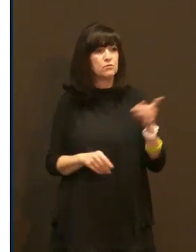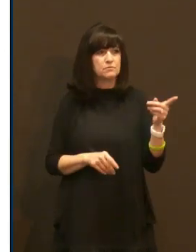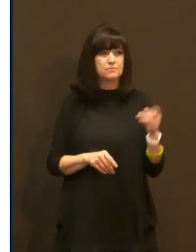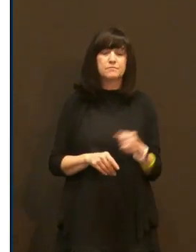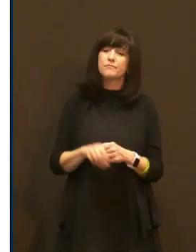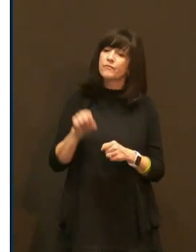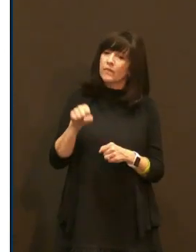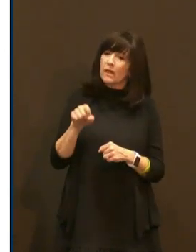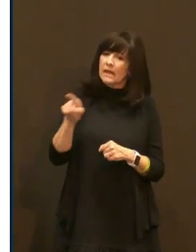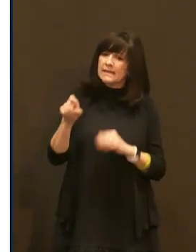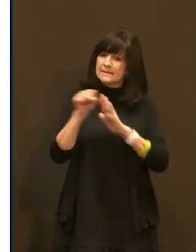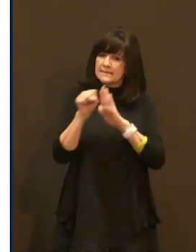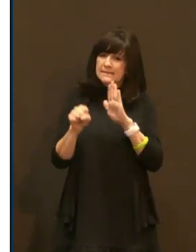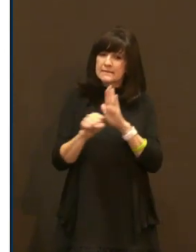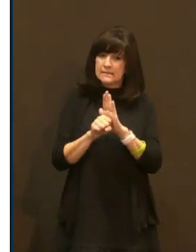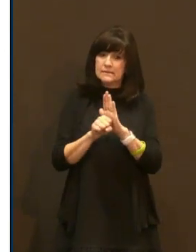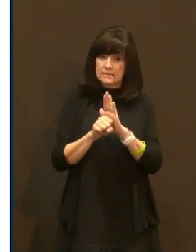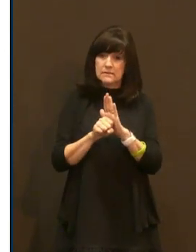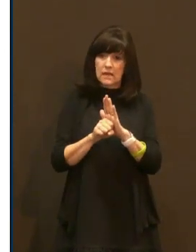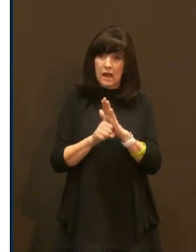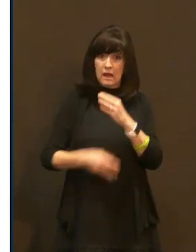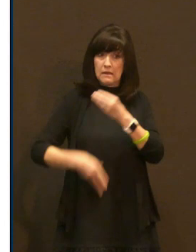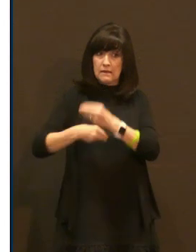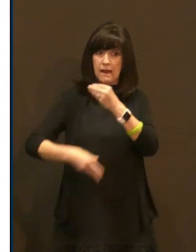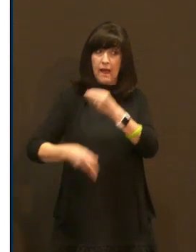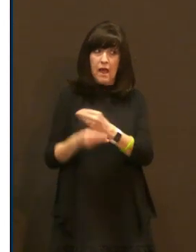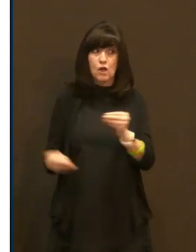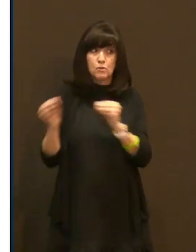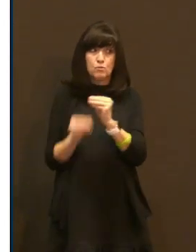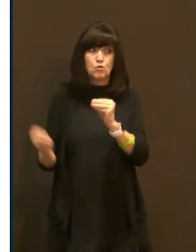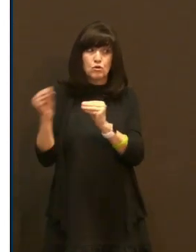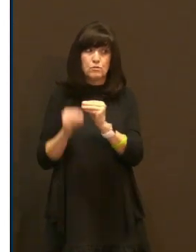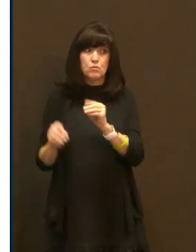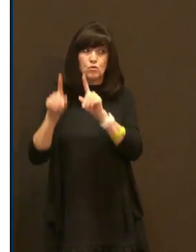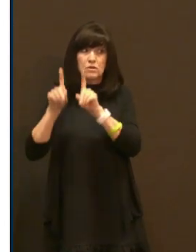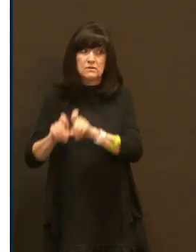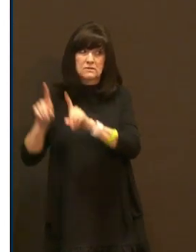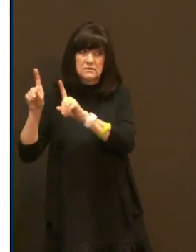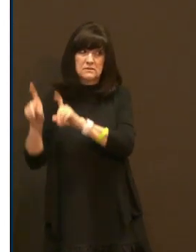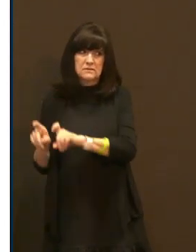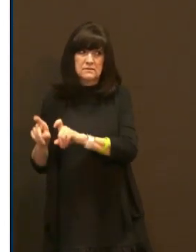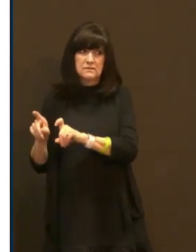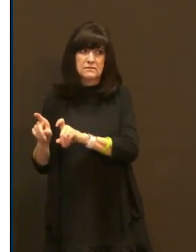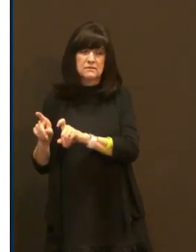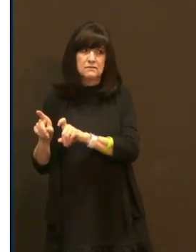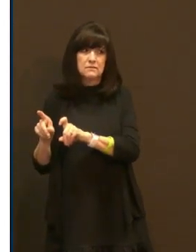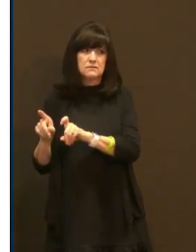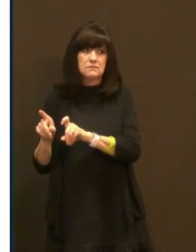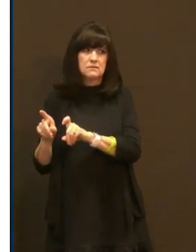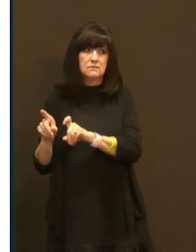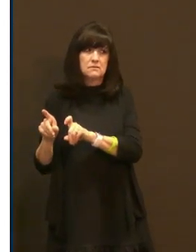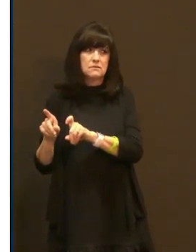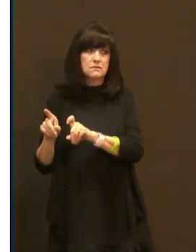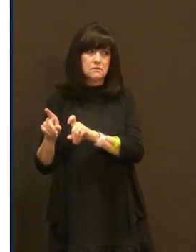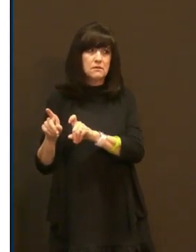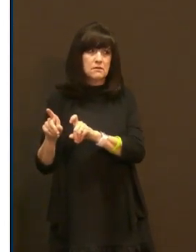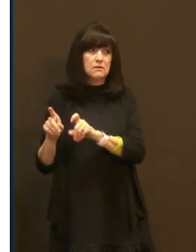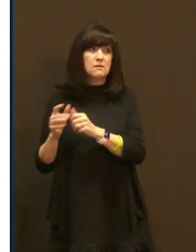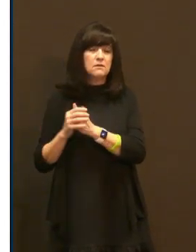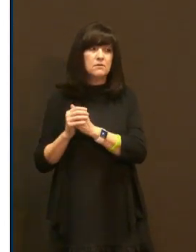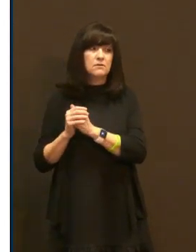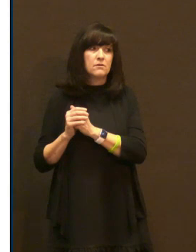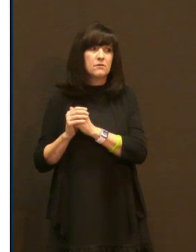expanding testing, how will you all delineate between just increased testing in terms of positive